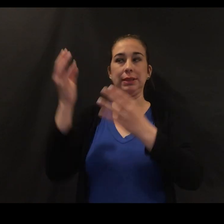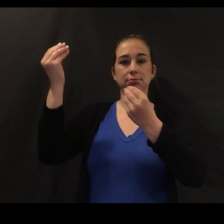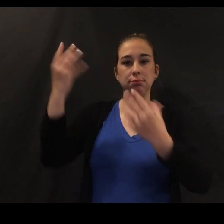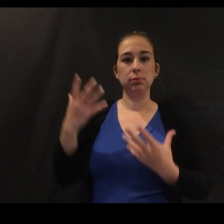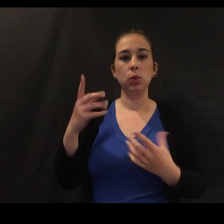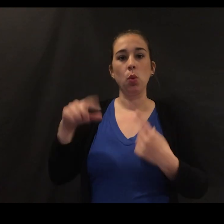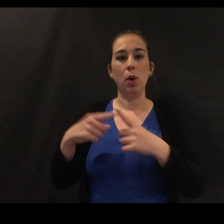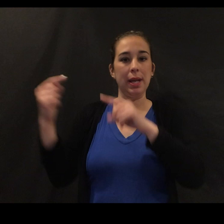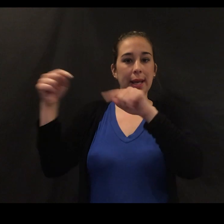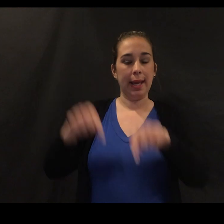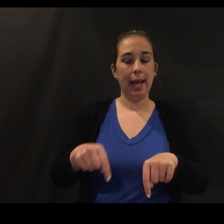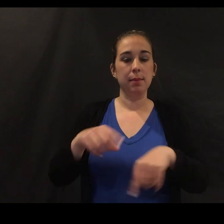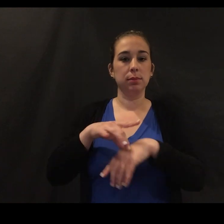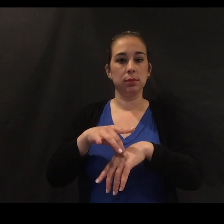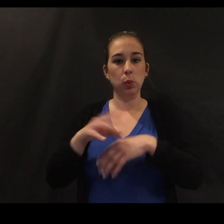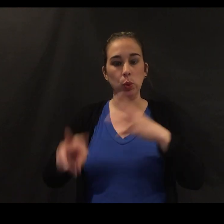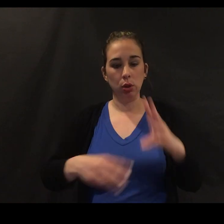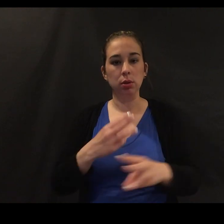world?